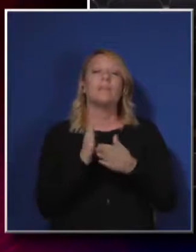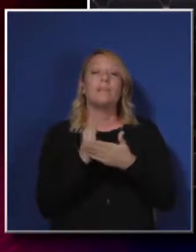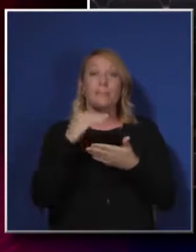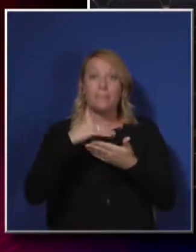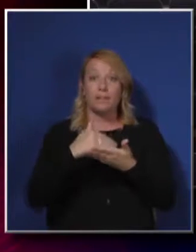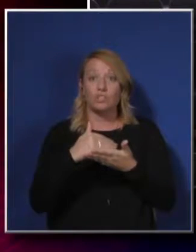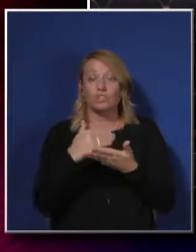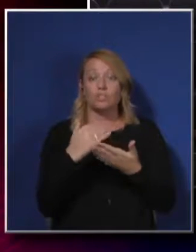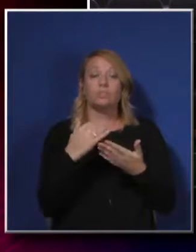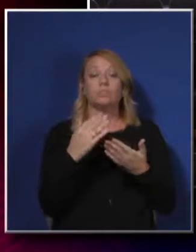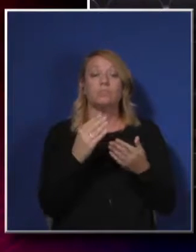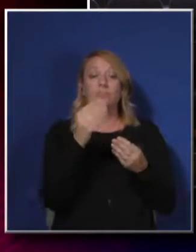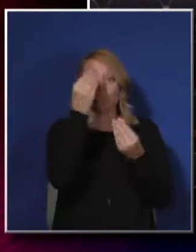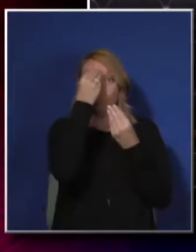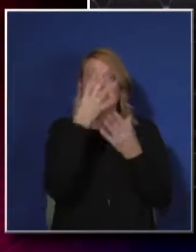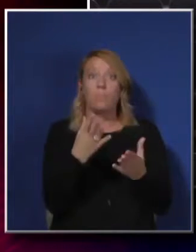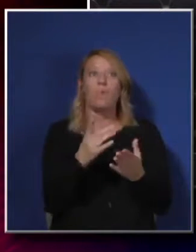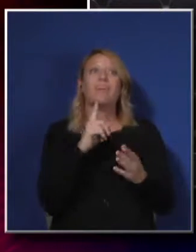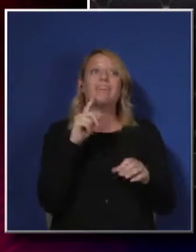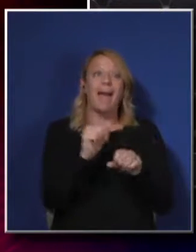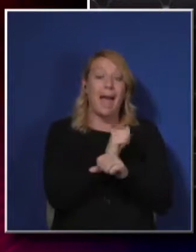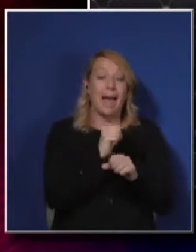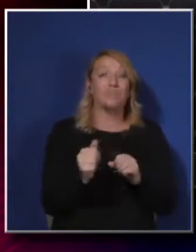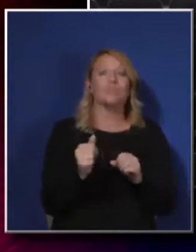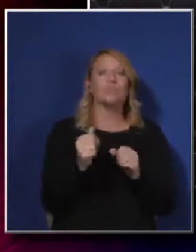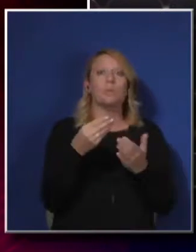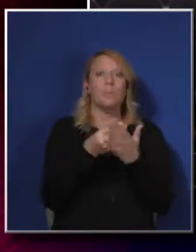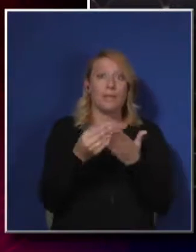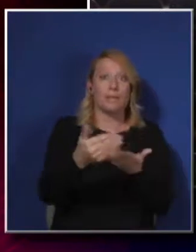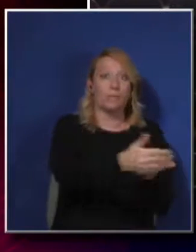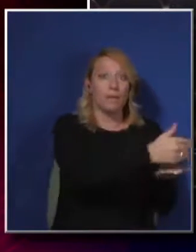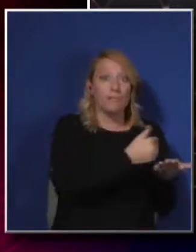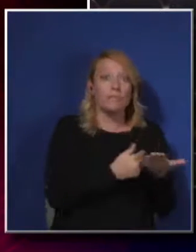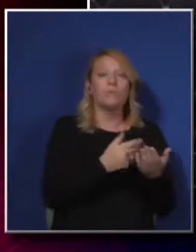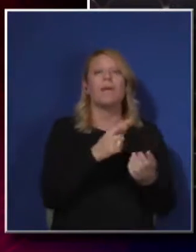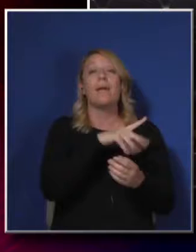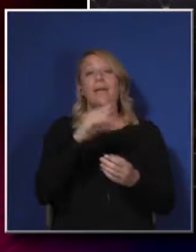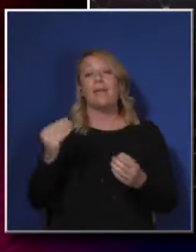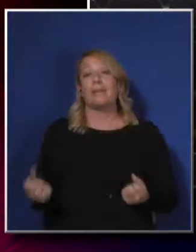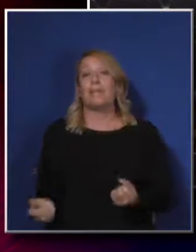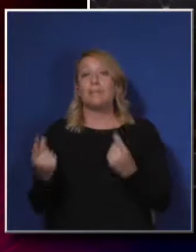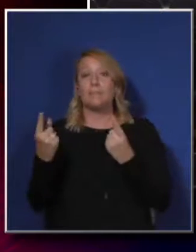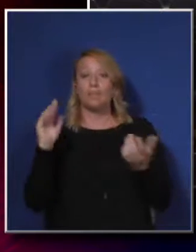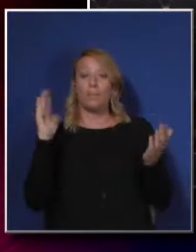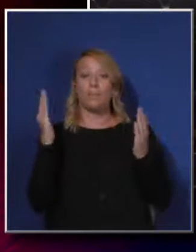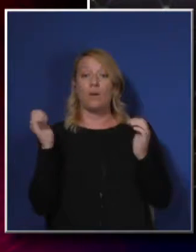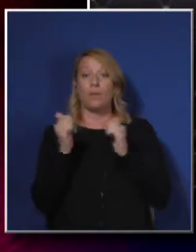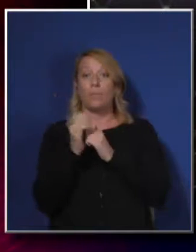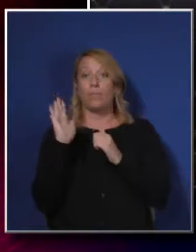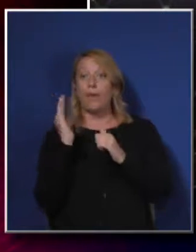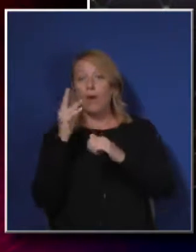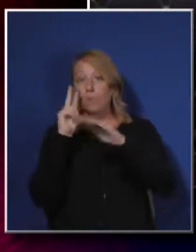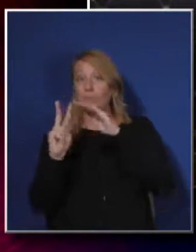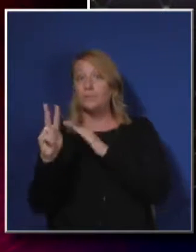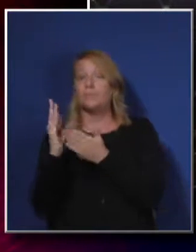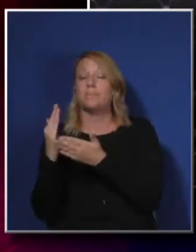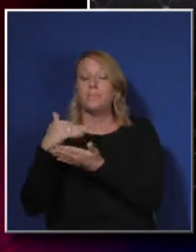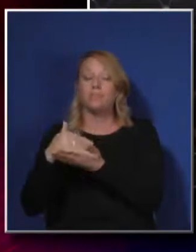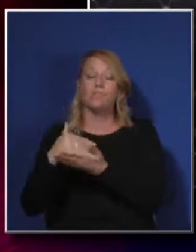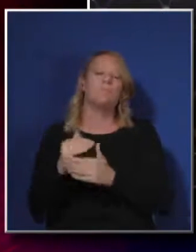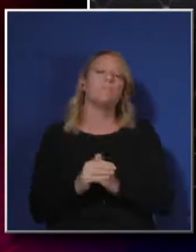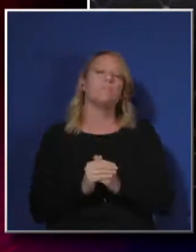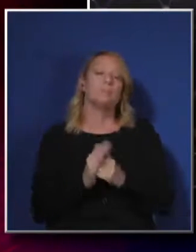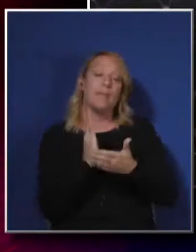actual revenues and expenditures in compared to the agency's budget. You will notice that the budget on the